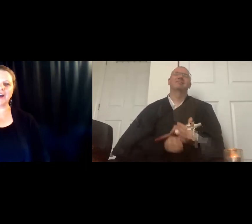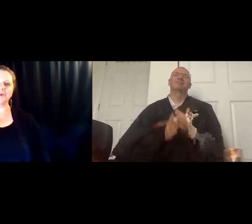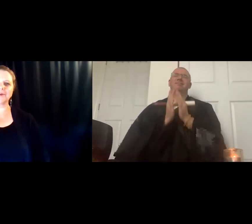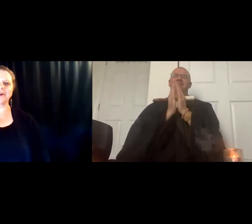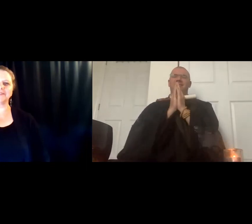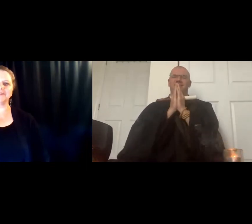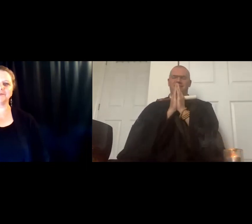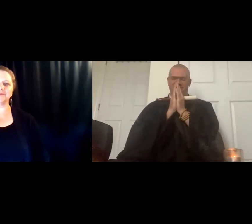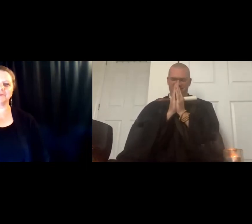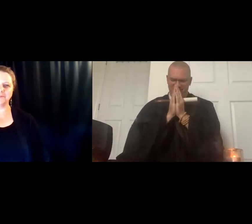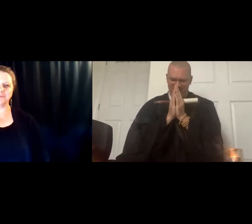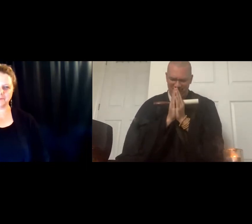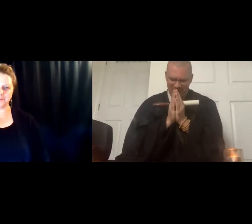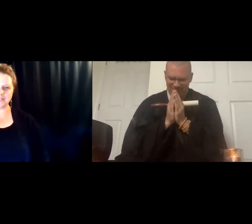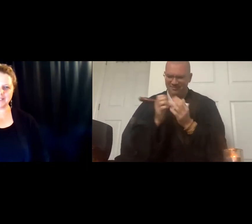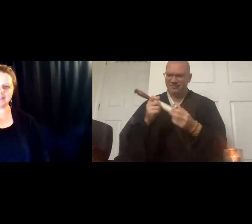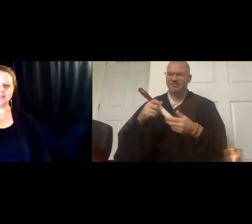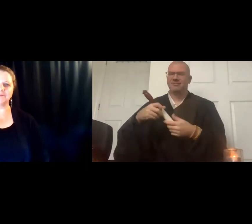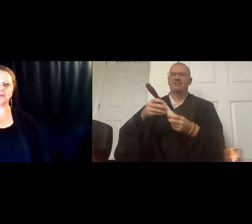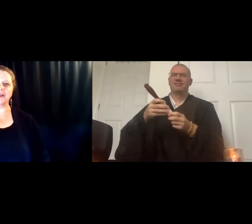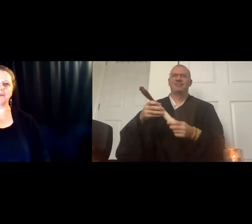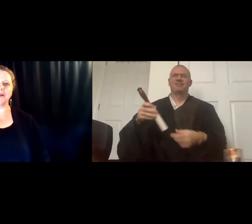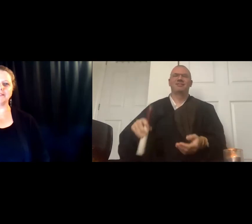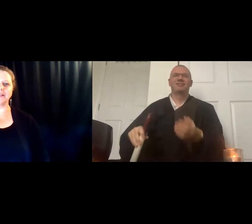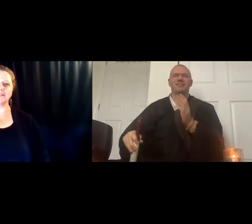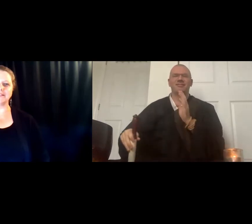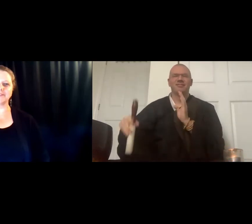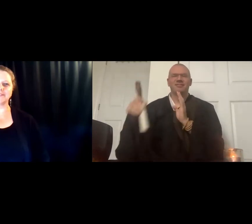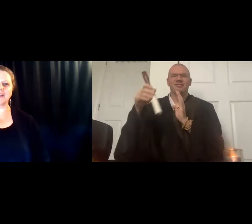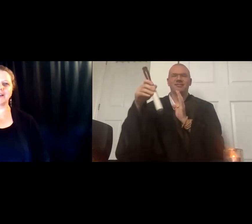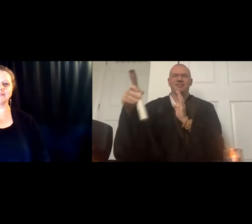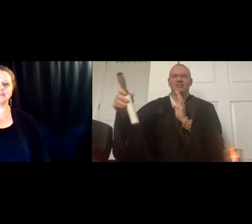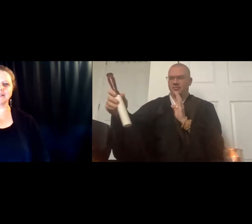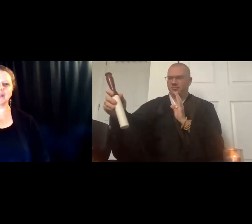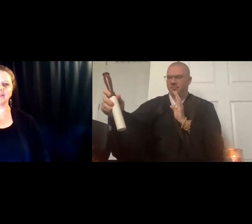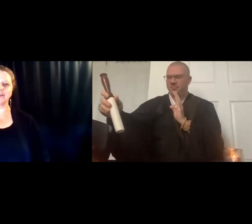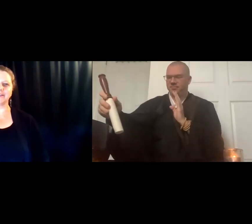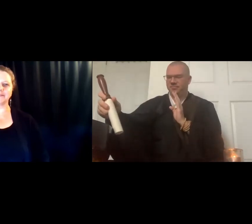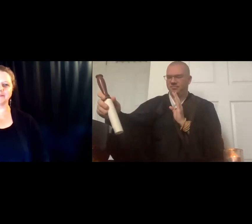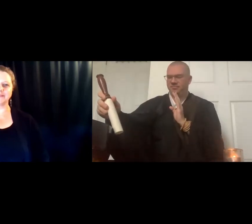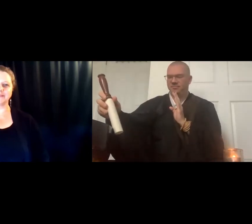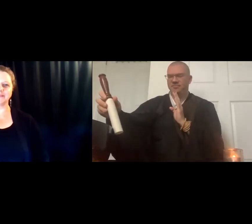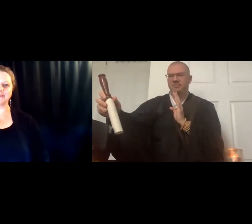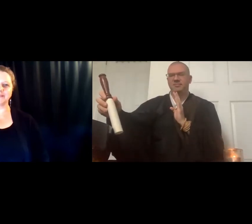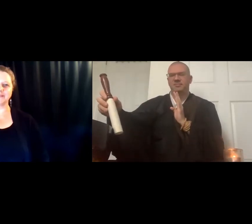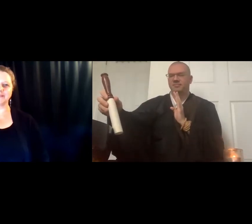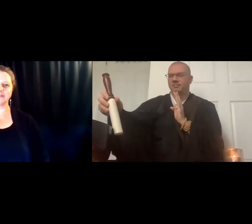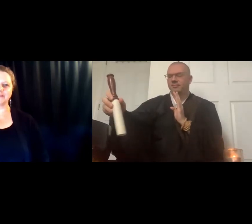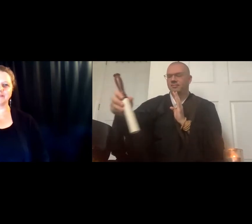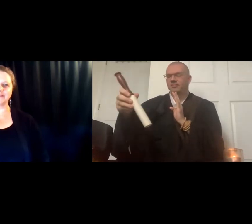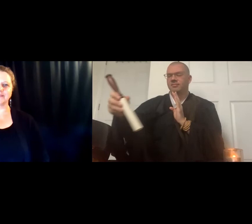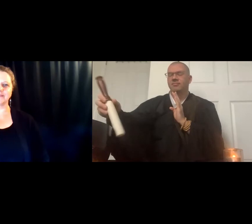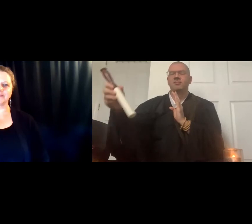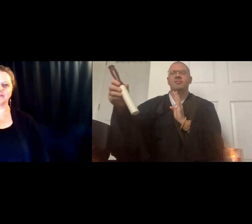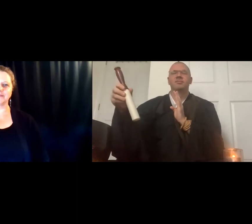And now we're going to proceed with our meditation exercise together.